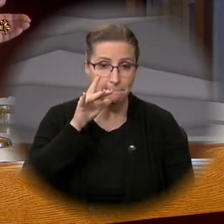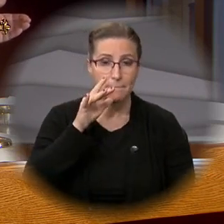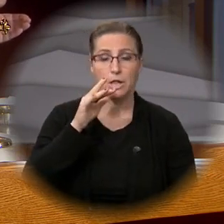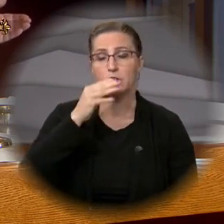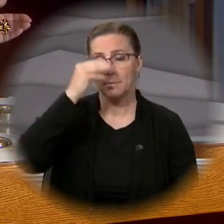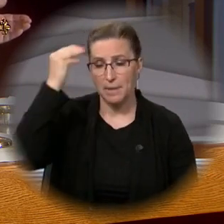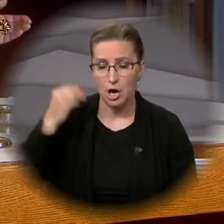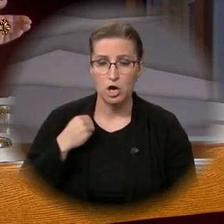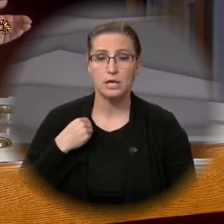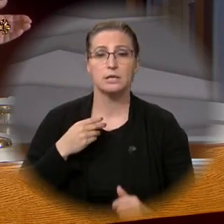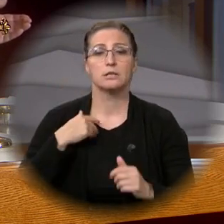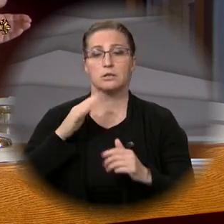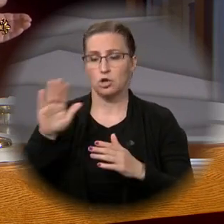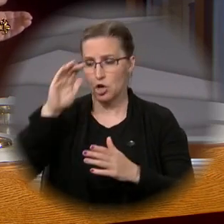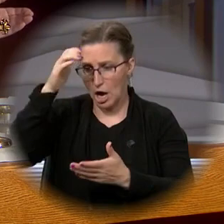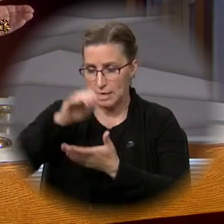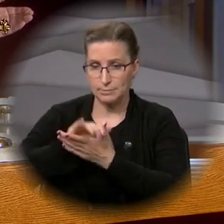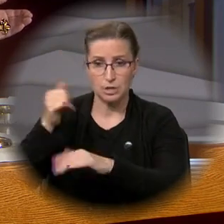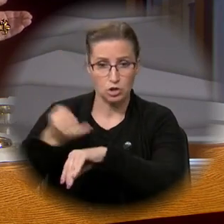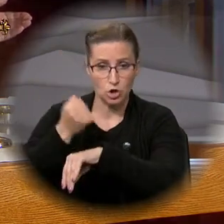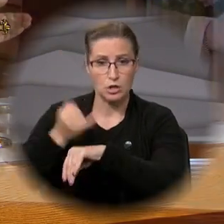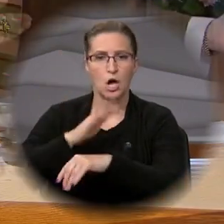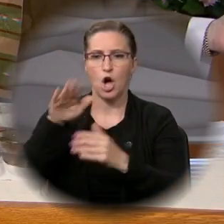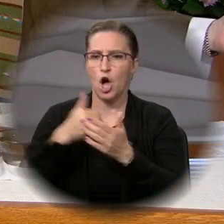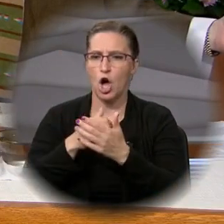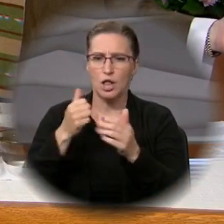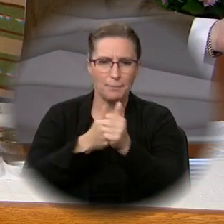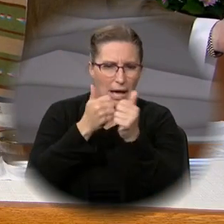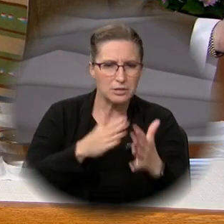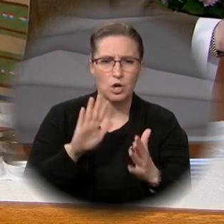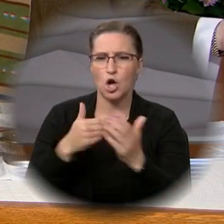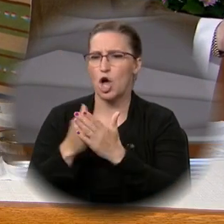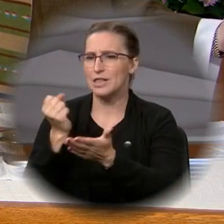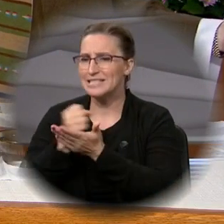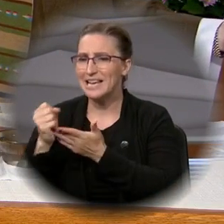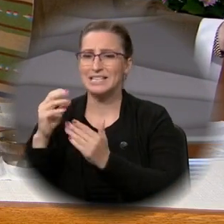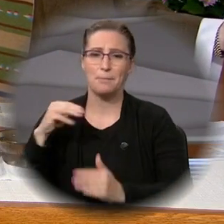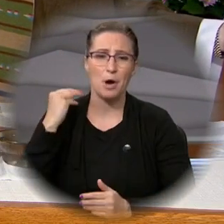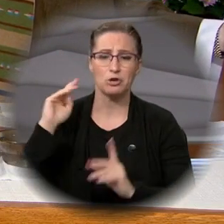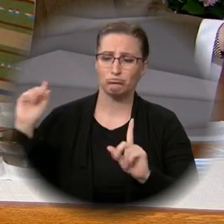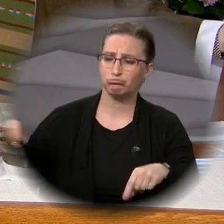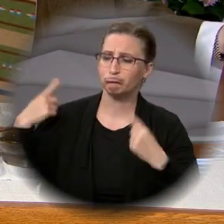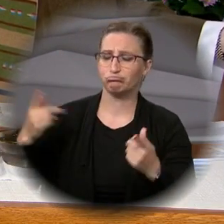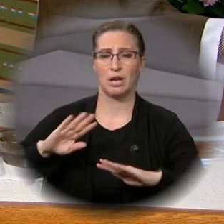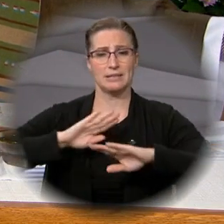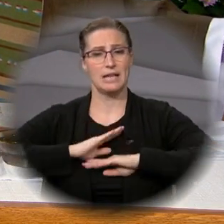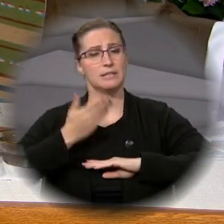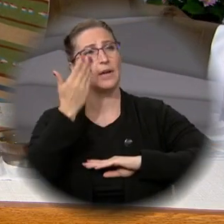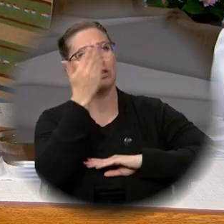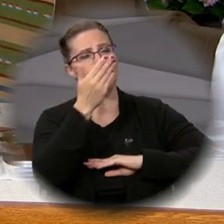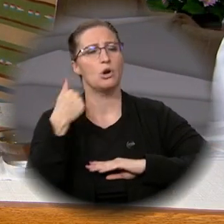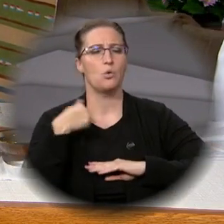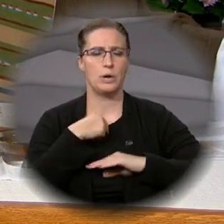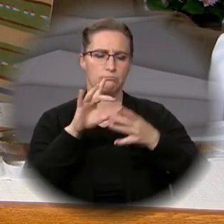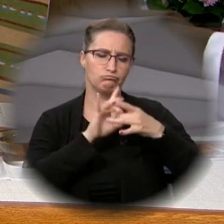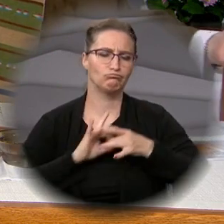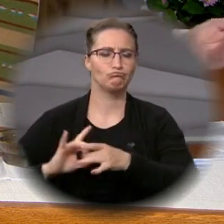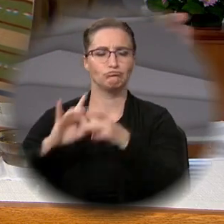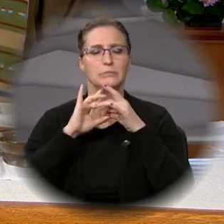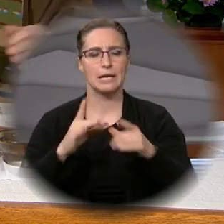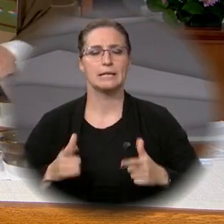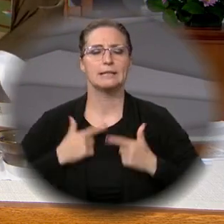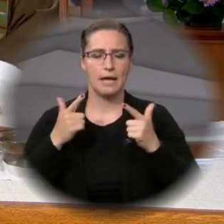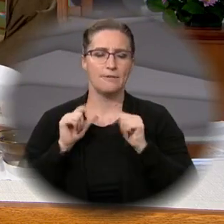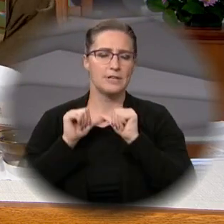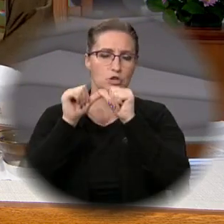God, Joseph, her chaste and holy spouse, the blessed apostles, all the saints and martyrs who have pleased you throughout the ages, we may merit to be co-heirs